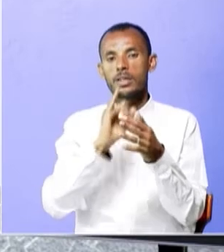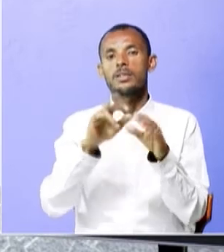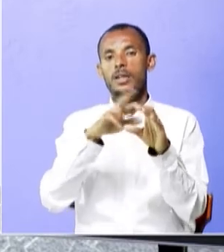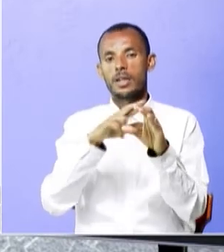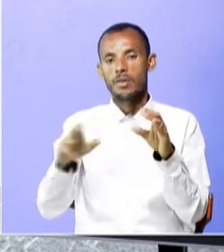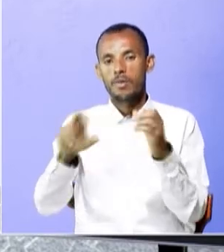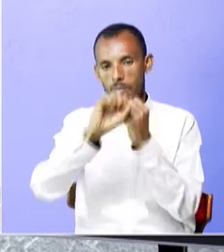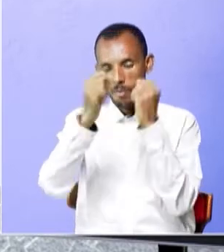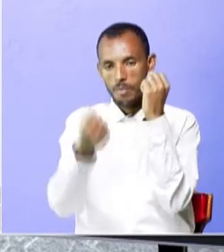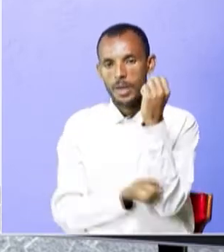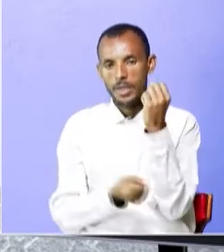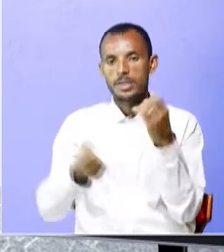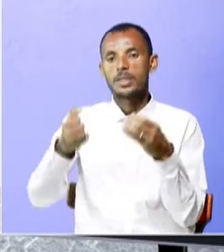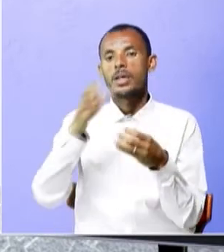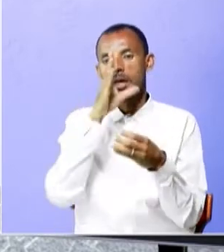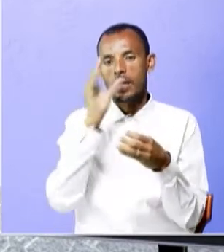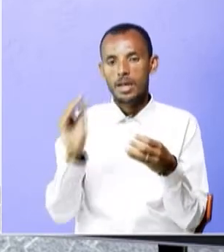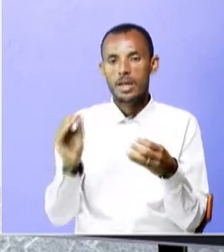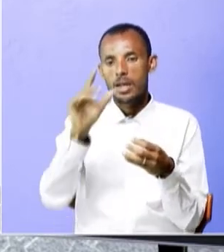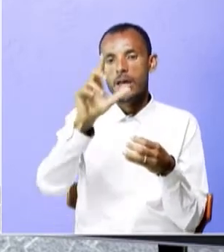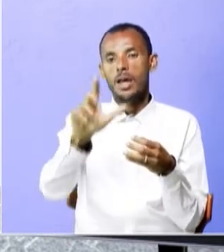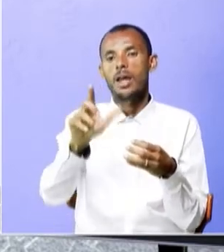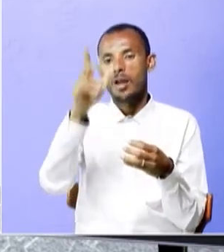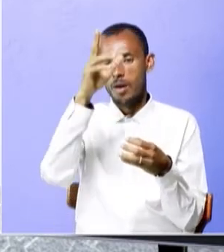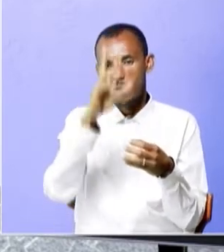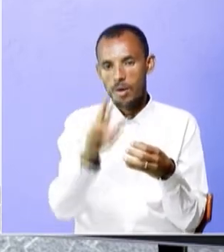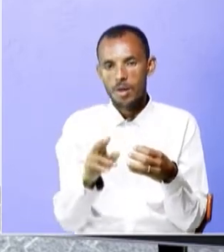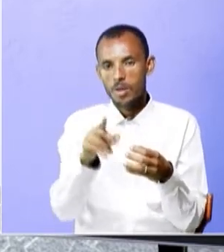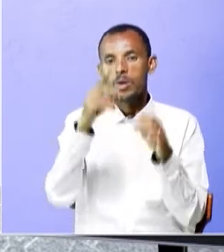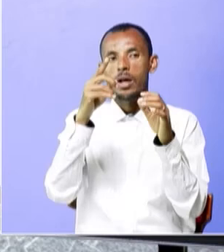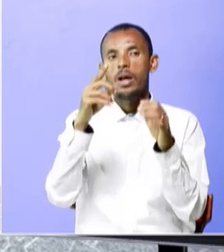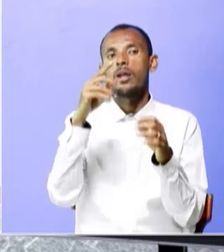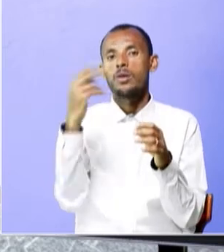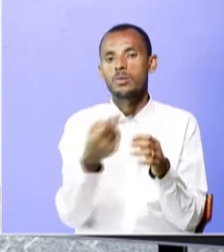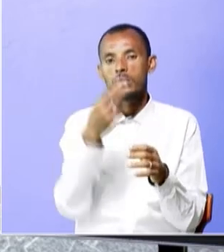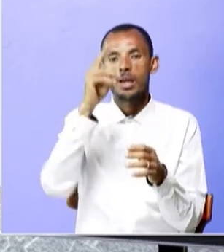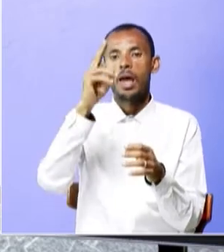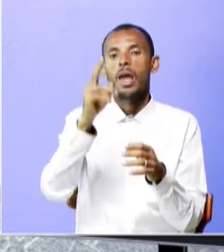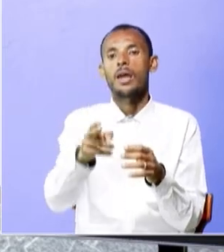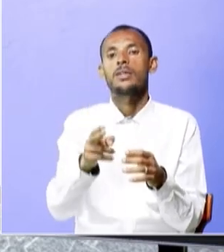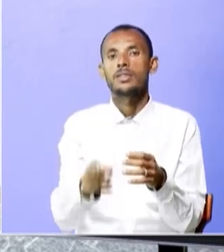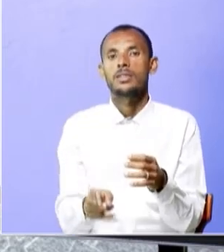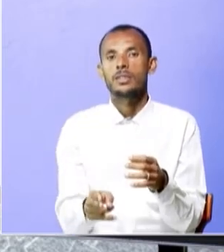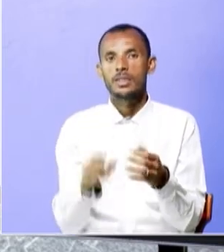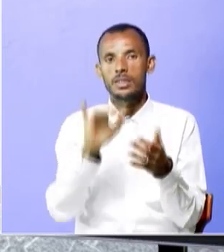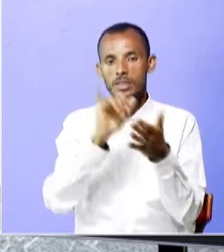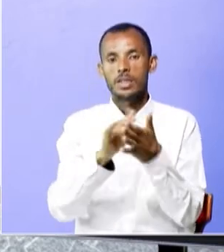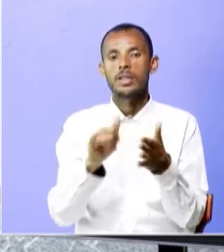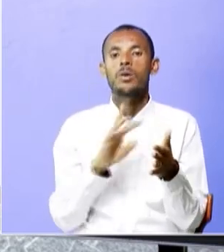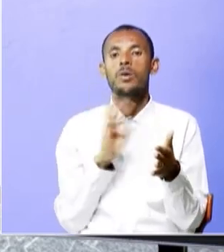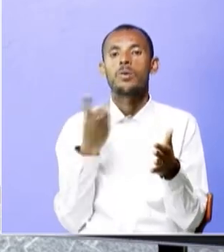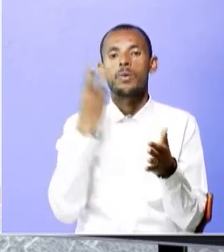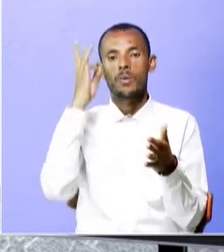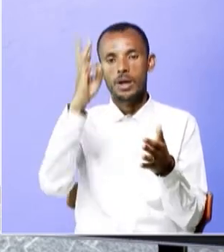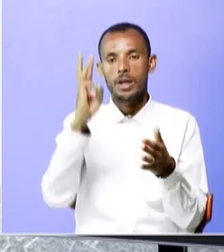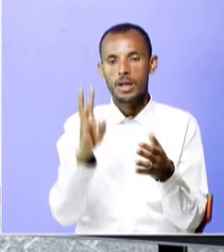the circular base, and L, or you can say H, is the notation that we use to